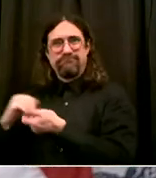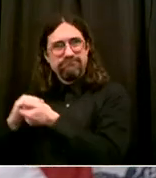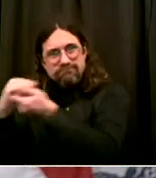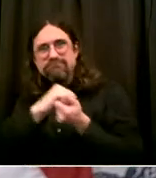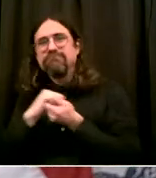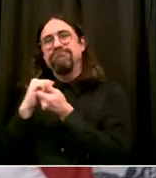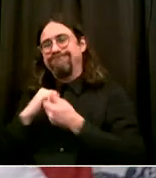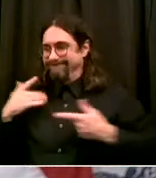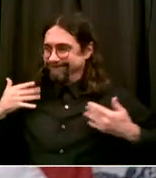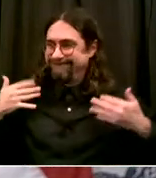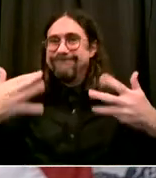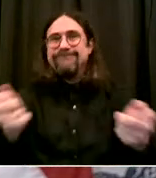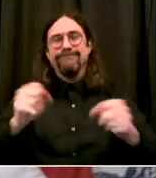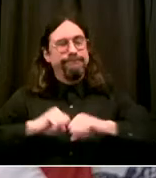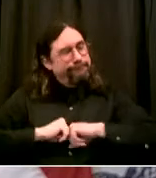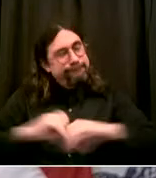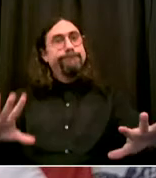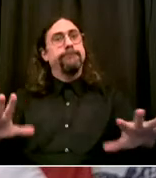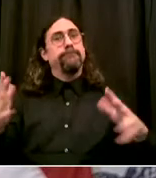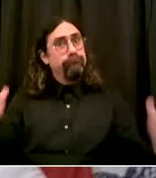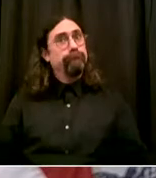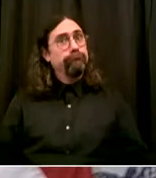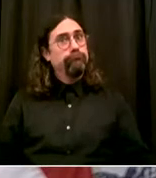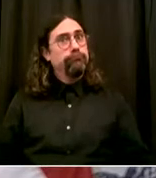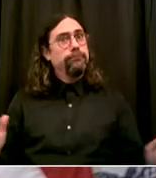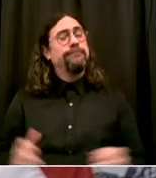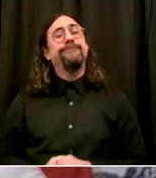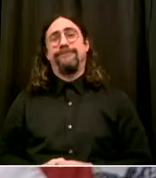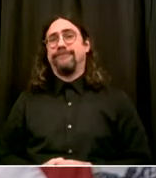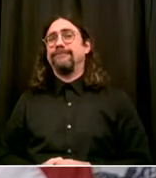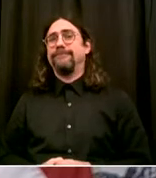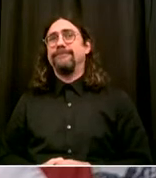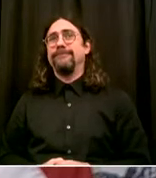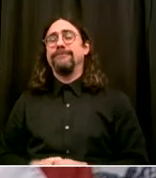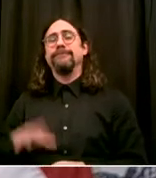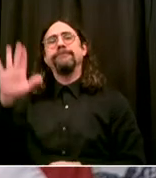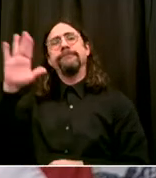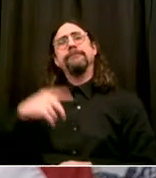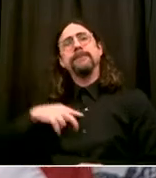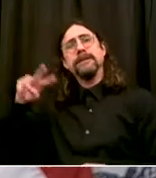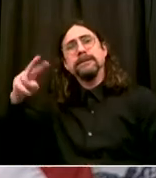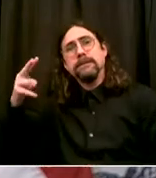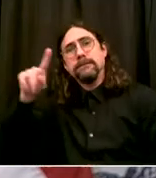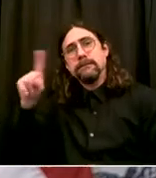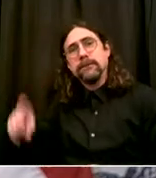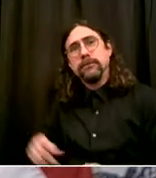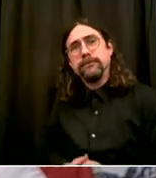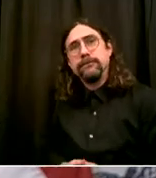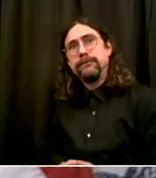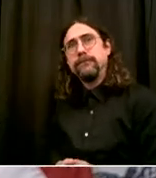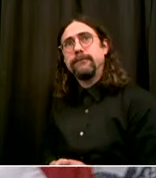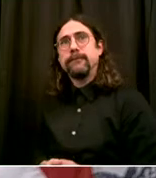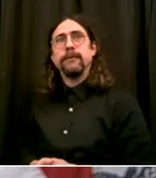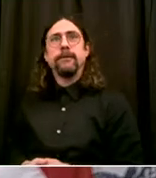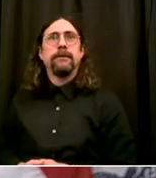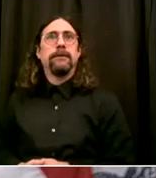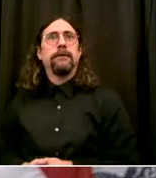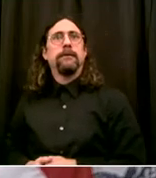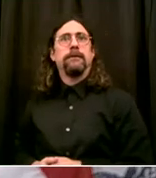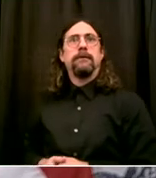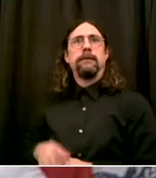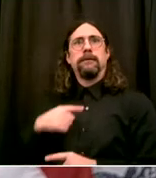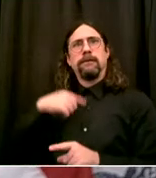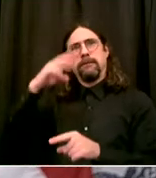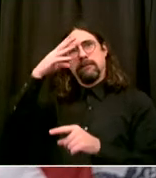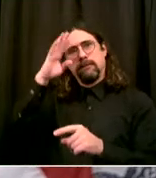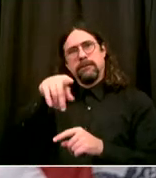that the NYPD put out about the incident at the Arlo Hotel? And can you talk a little bit more about what you think should happen to this